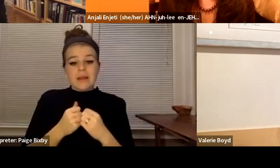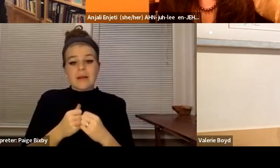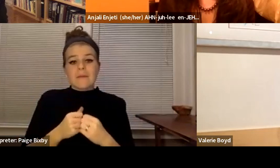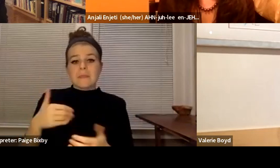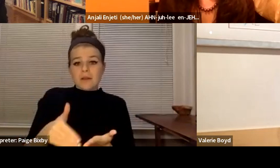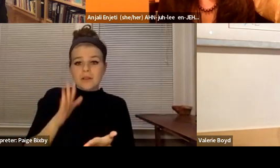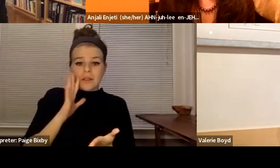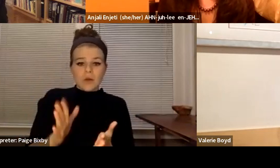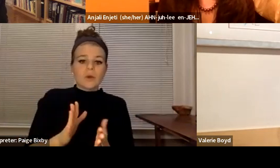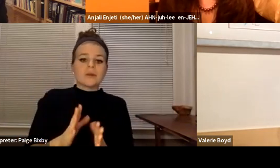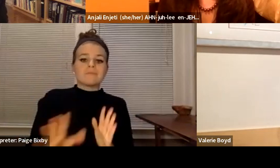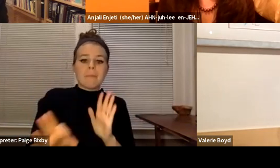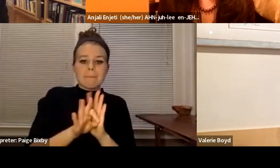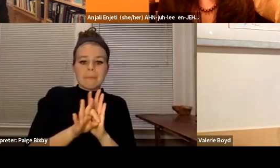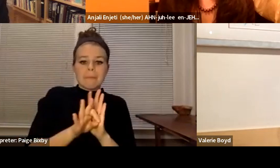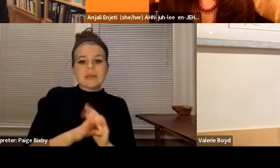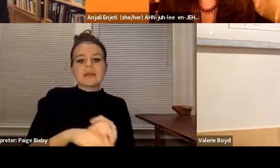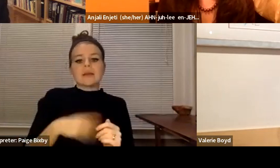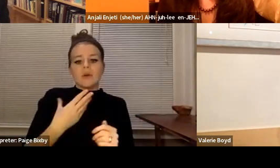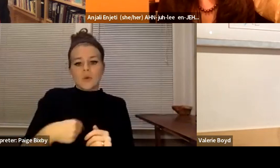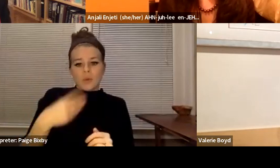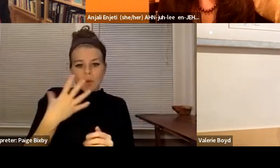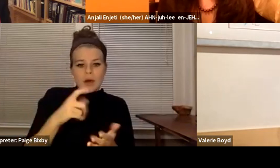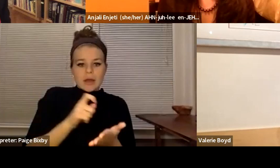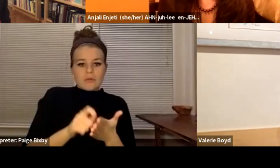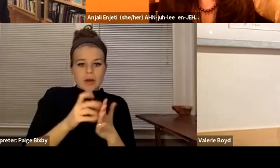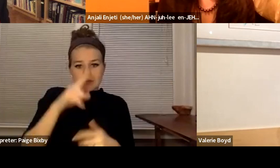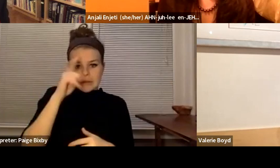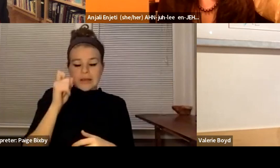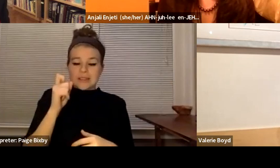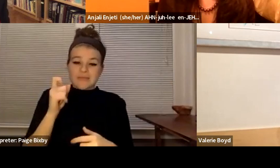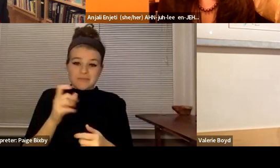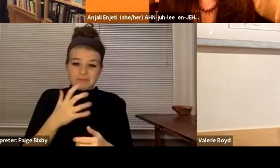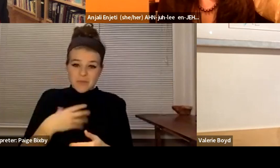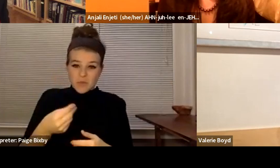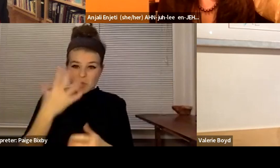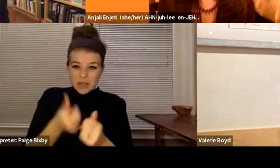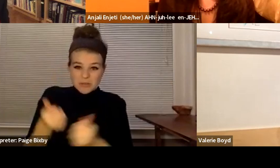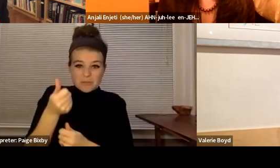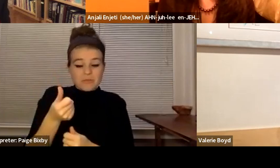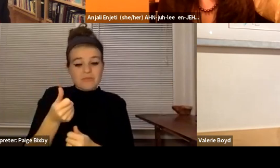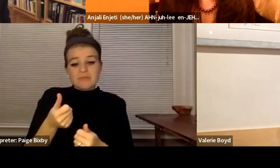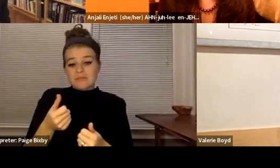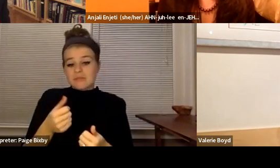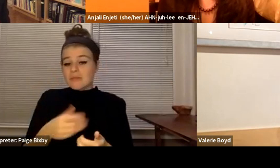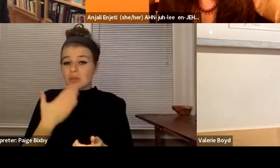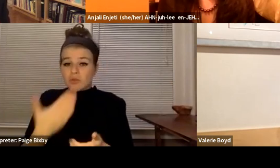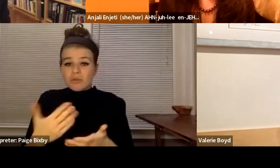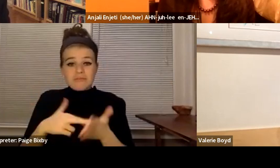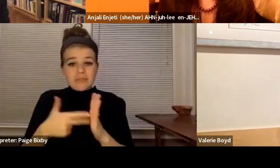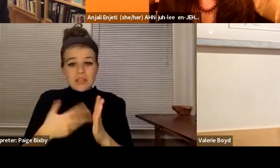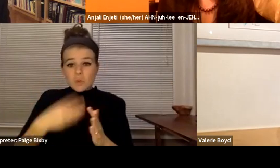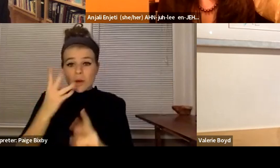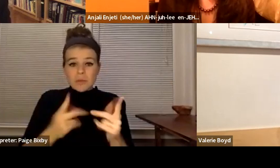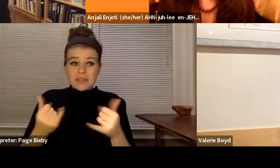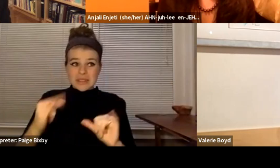long tentacles of white supremacy. I mean, let's face it, even the most well-intentioned white people still think white people are the best.